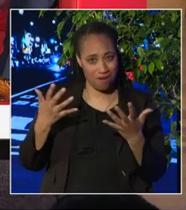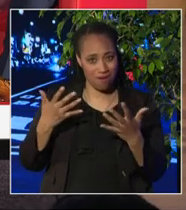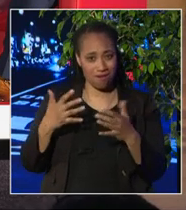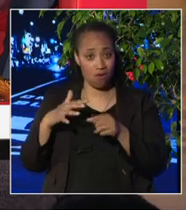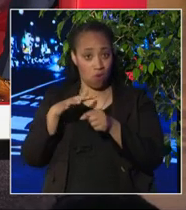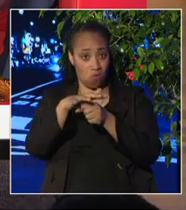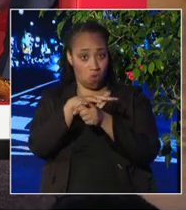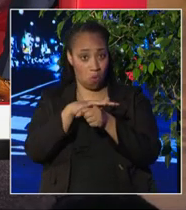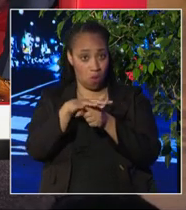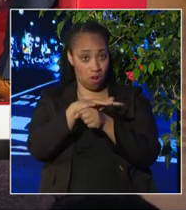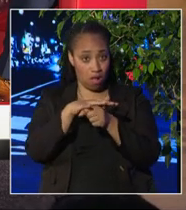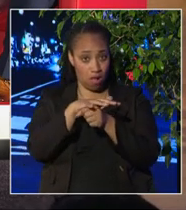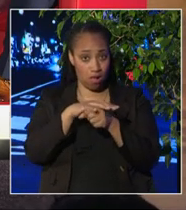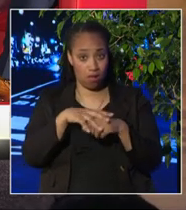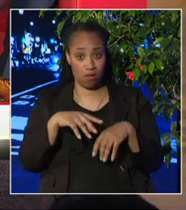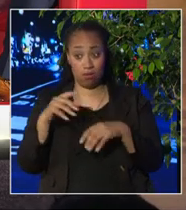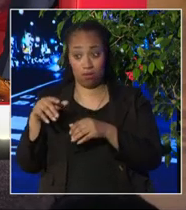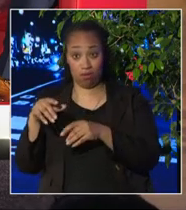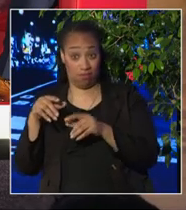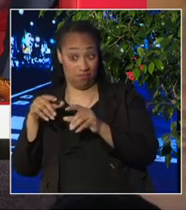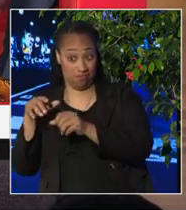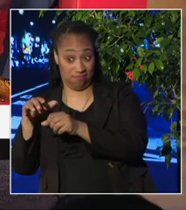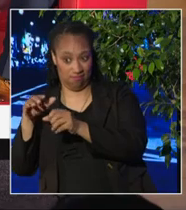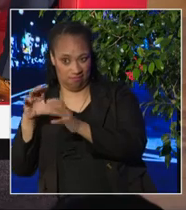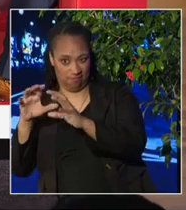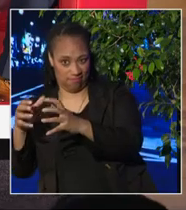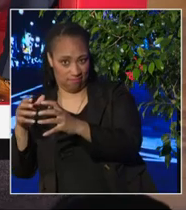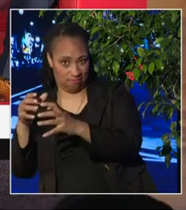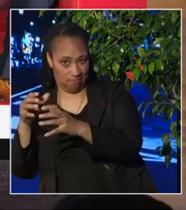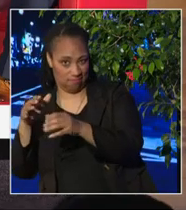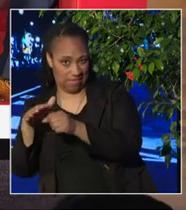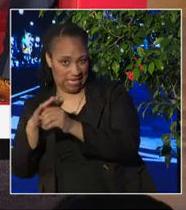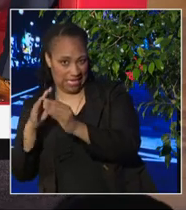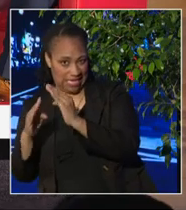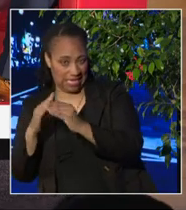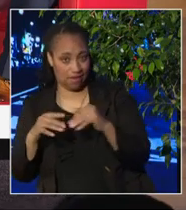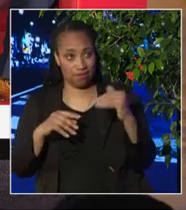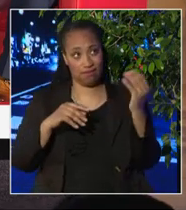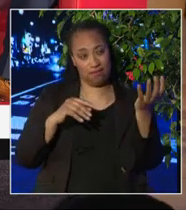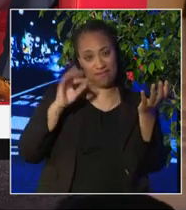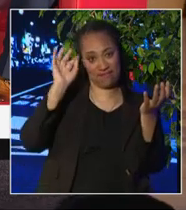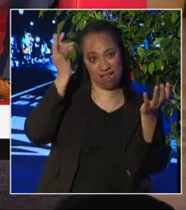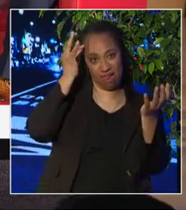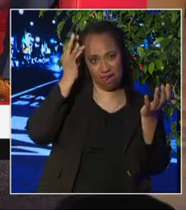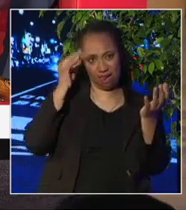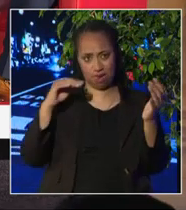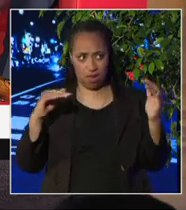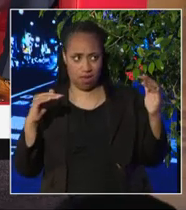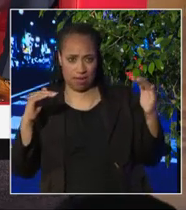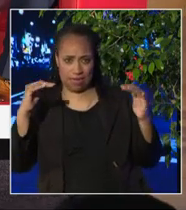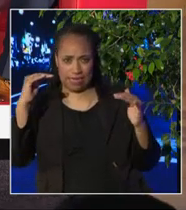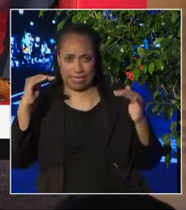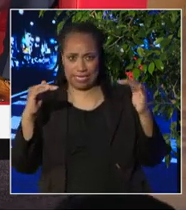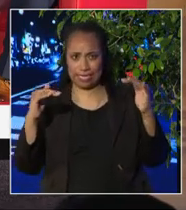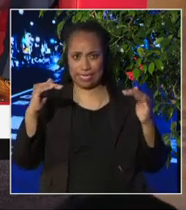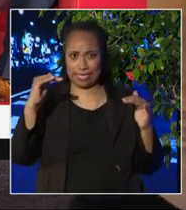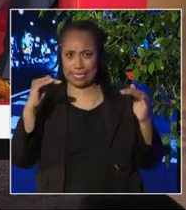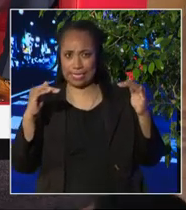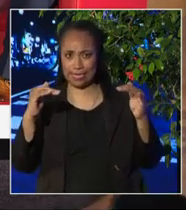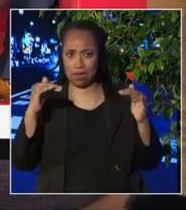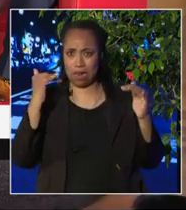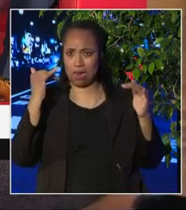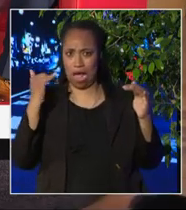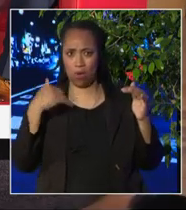nation, federal side. How do you see that dynamic playing out right now as we're shifting in a national climate? And, where do you